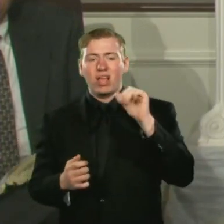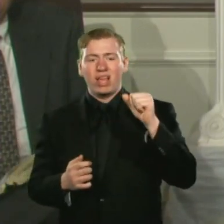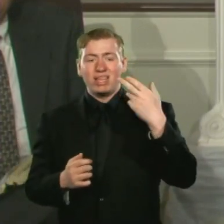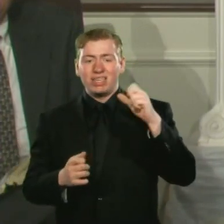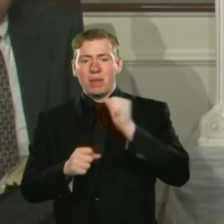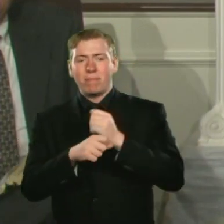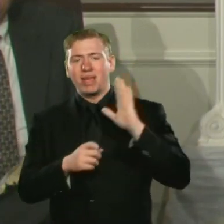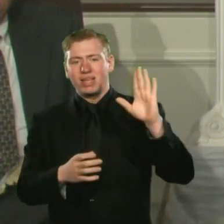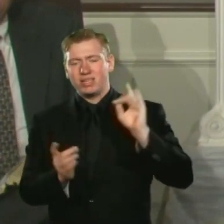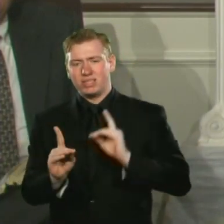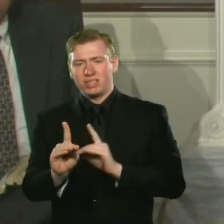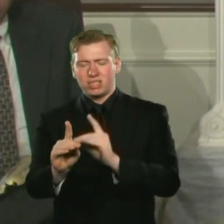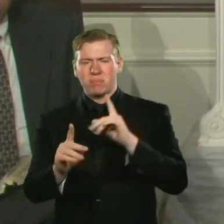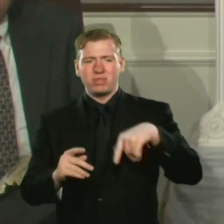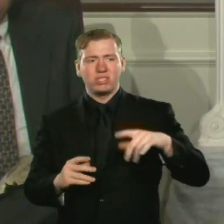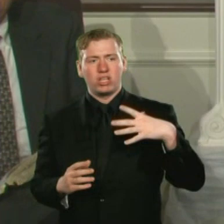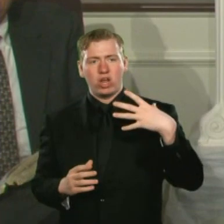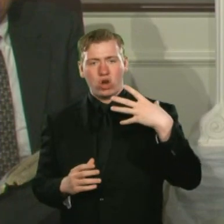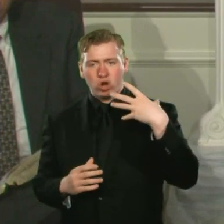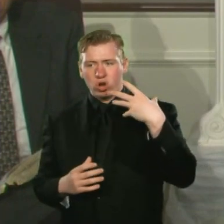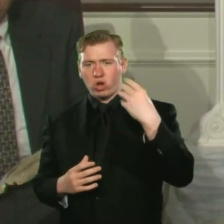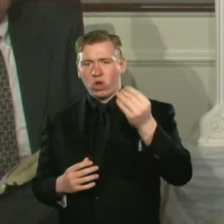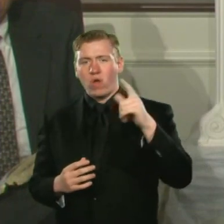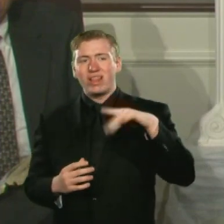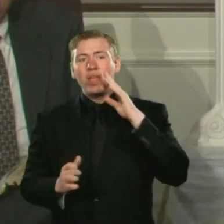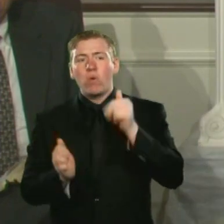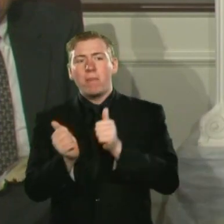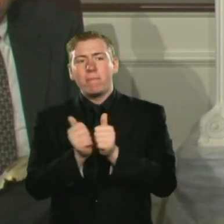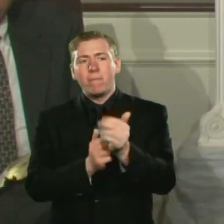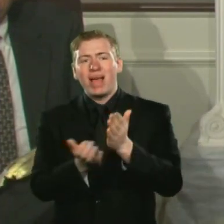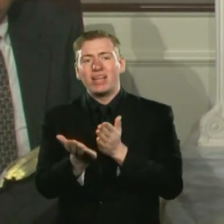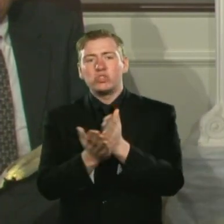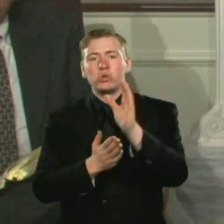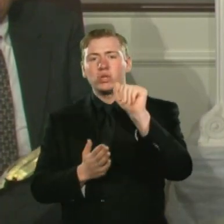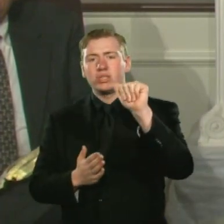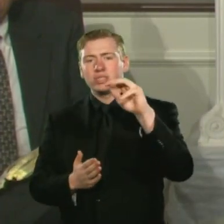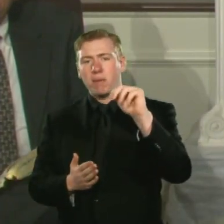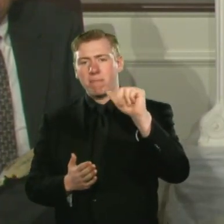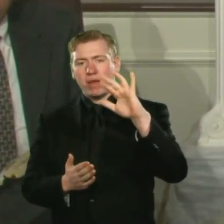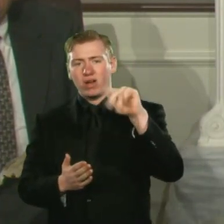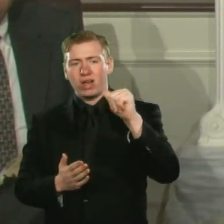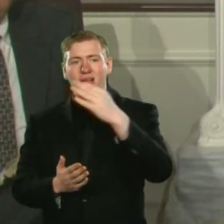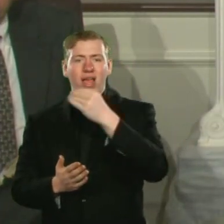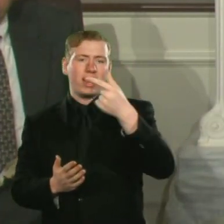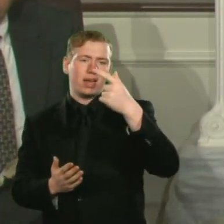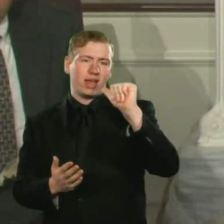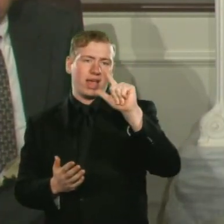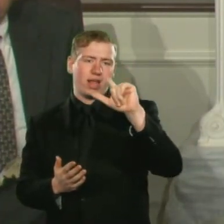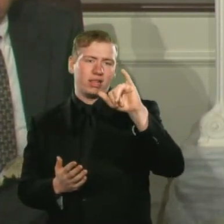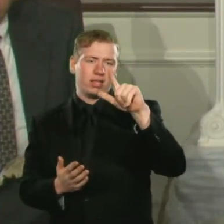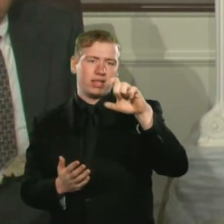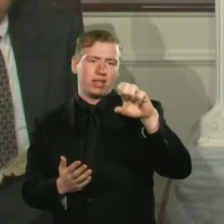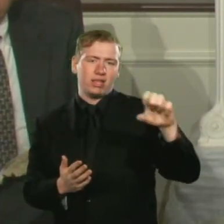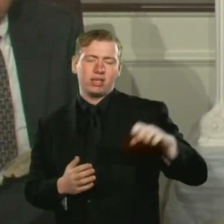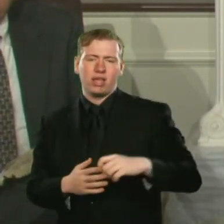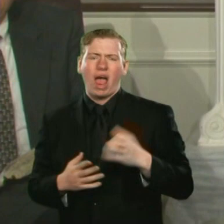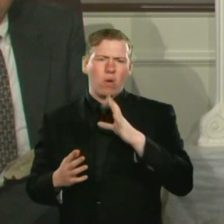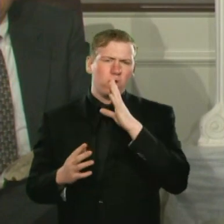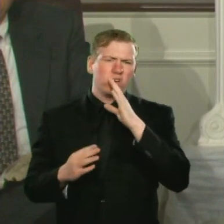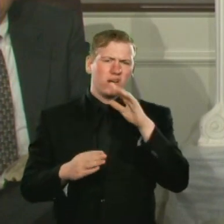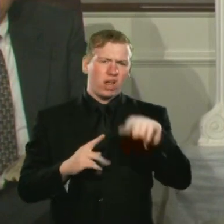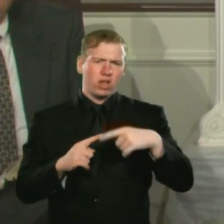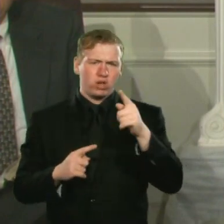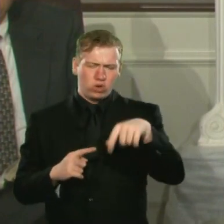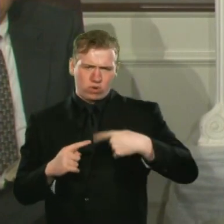his disciples and they're going and they're going to pass through Samaria and Galilee. And I want to talk to you tonight a